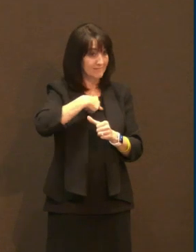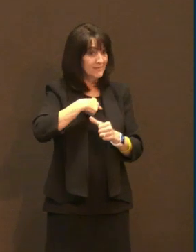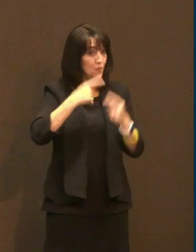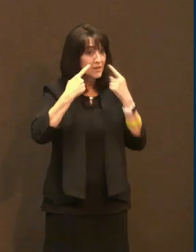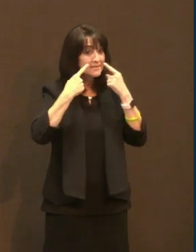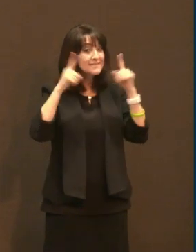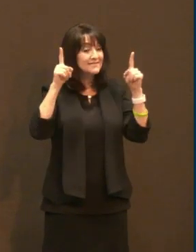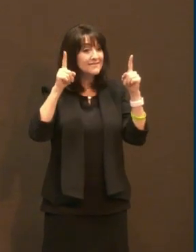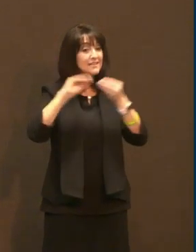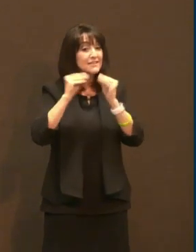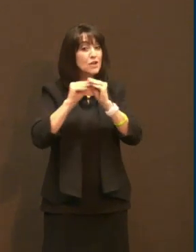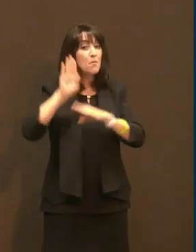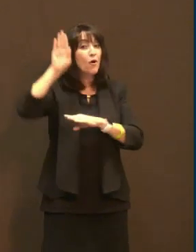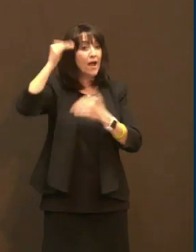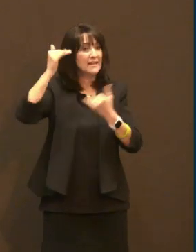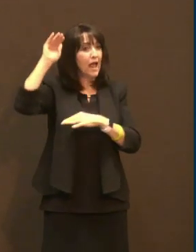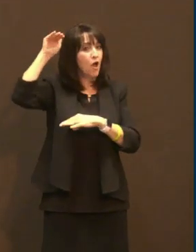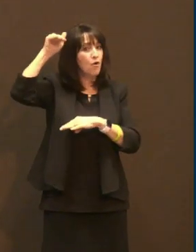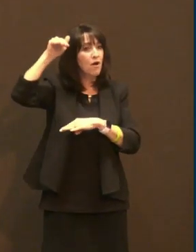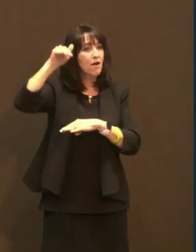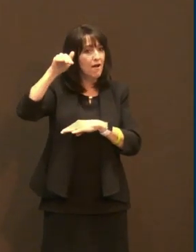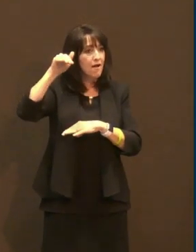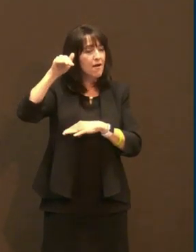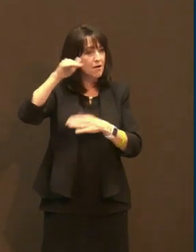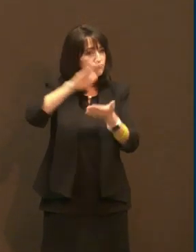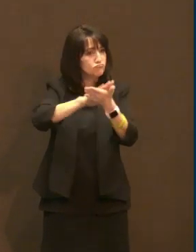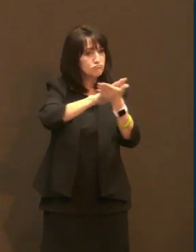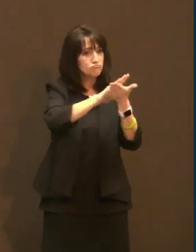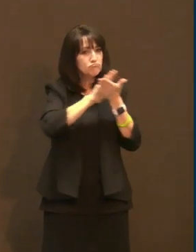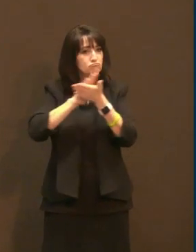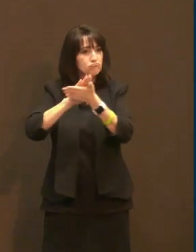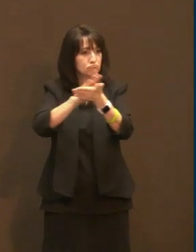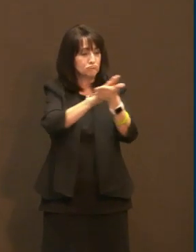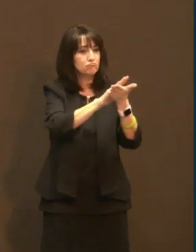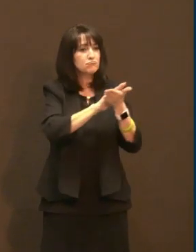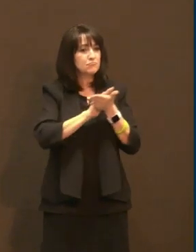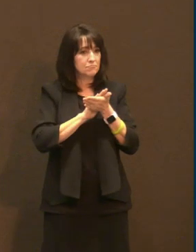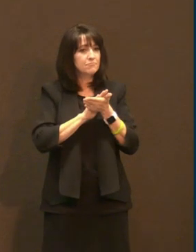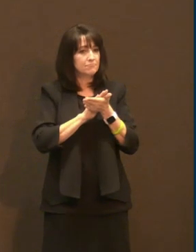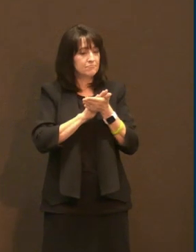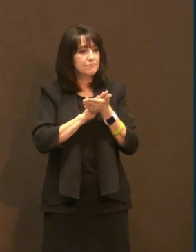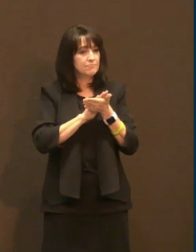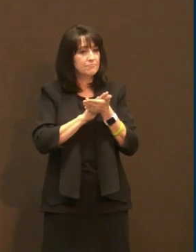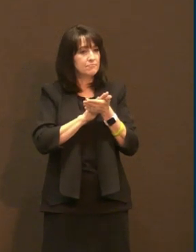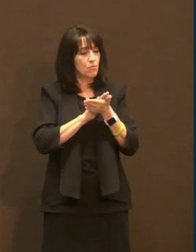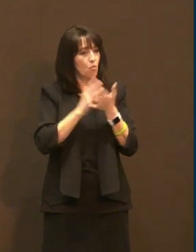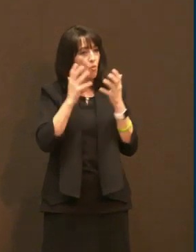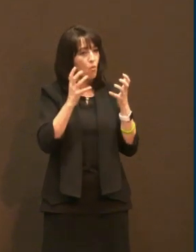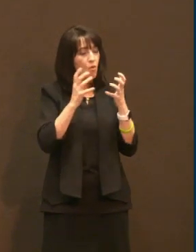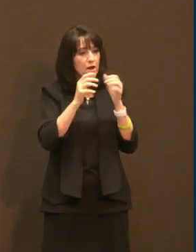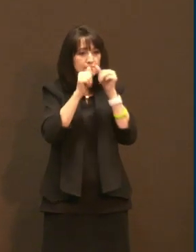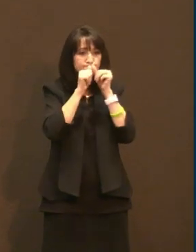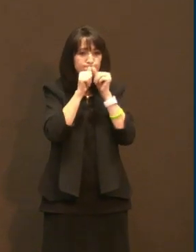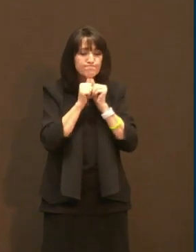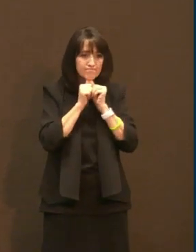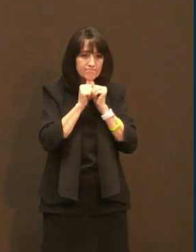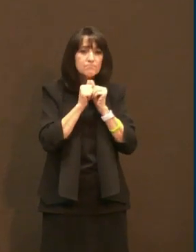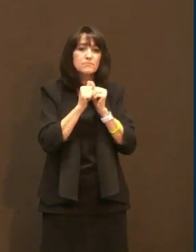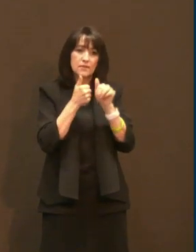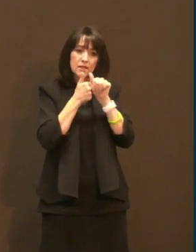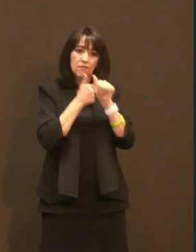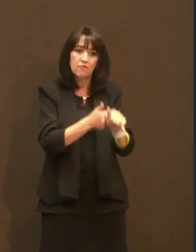our state. We're addressing the hot spots, and we need to stick together as we start to opening